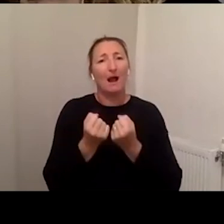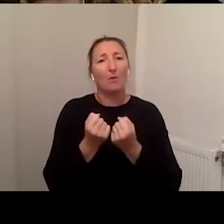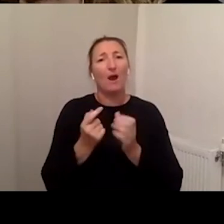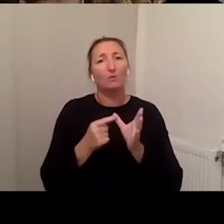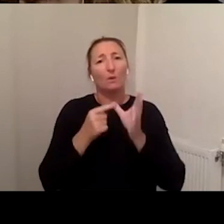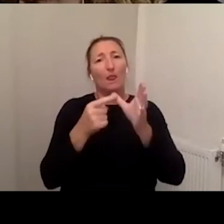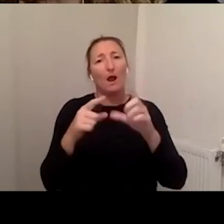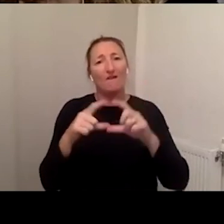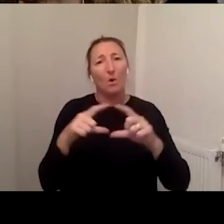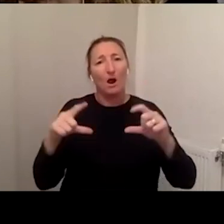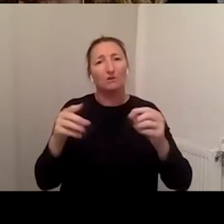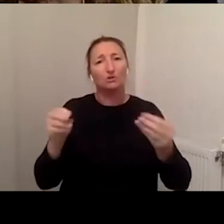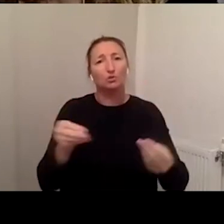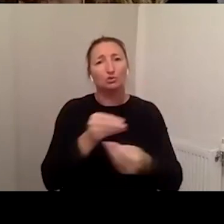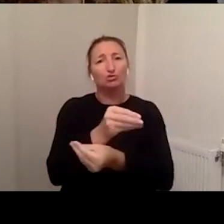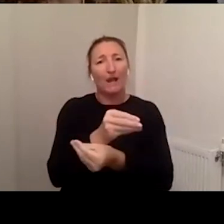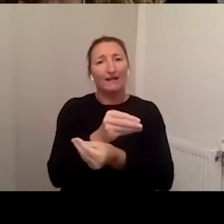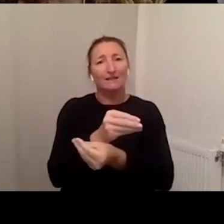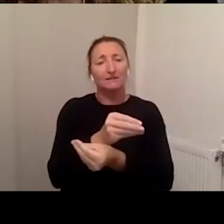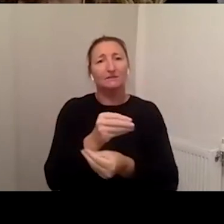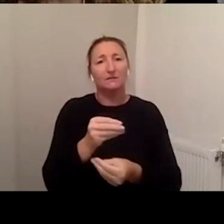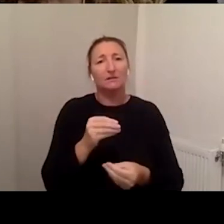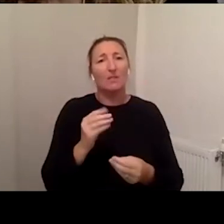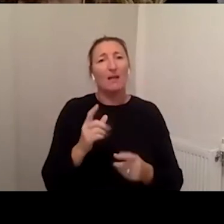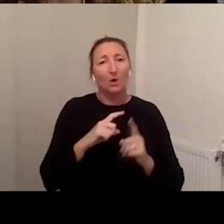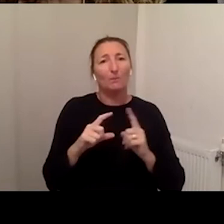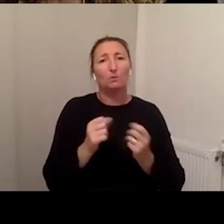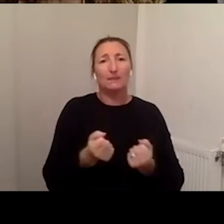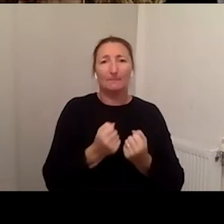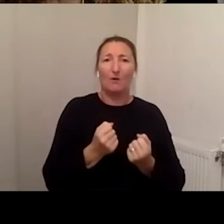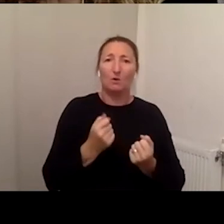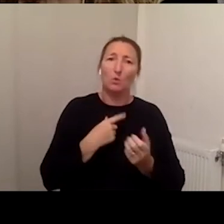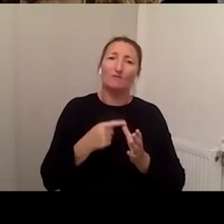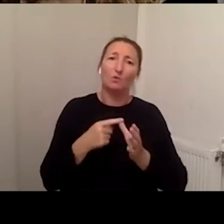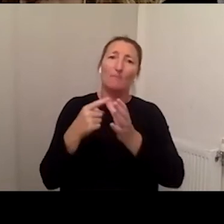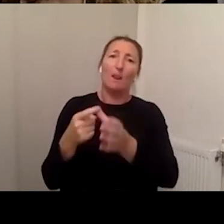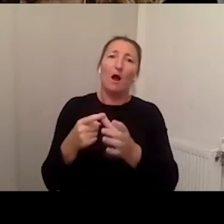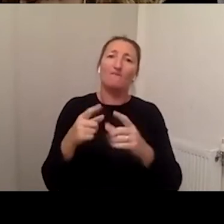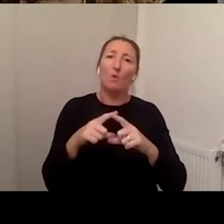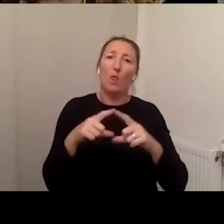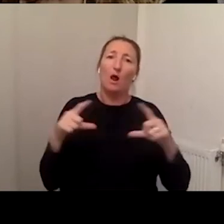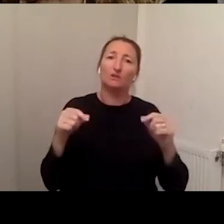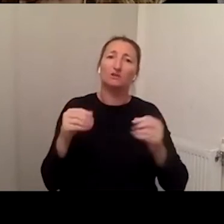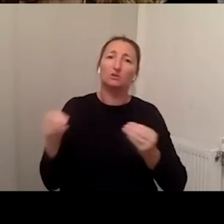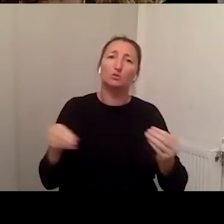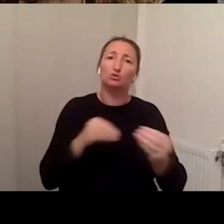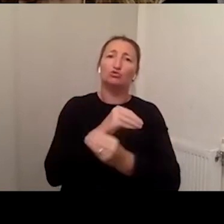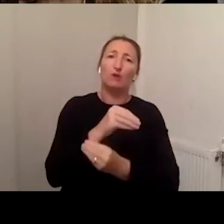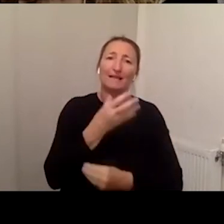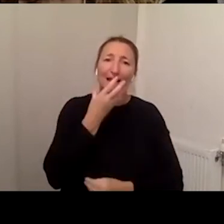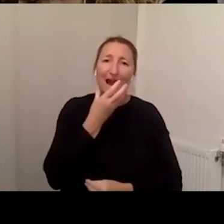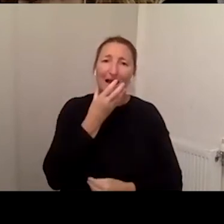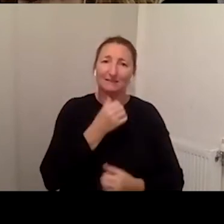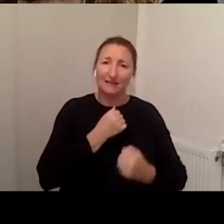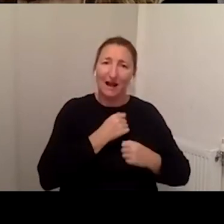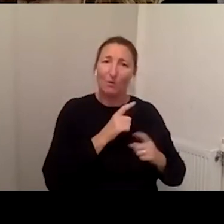trade, which is community power. The same thing for gas. We've actually applied for license to trade gas as a community based on the